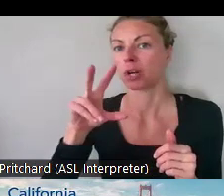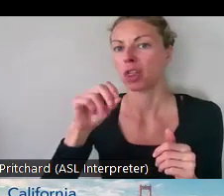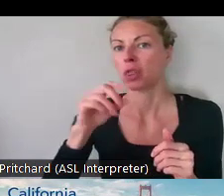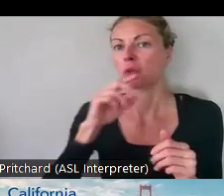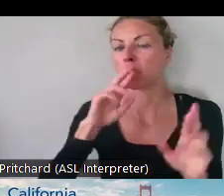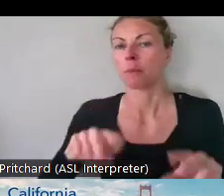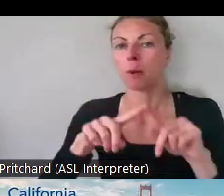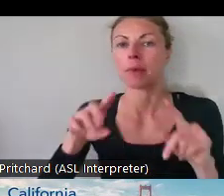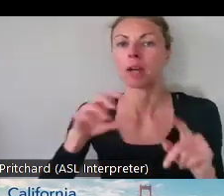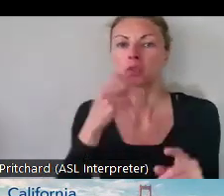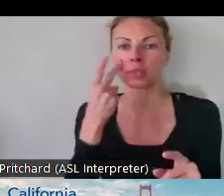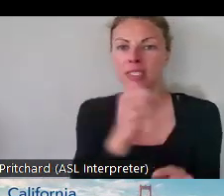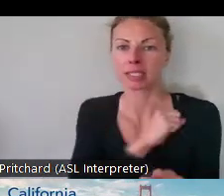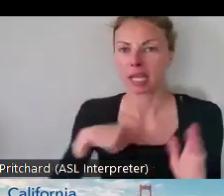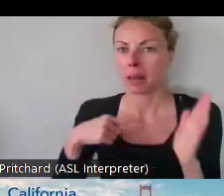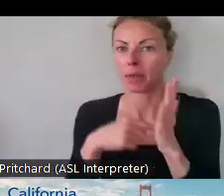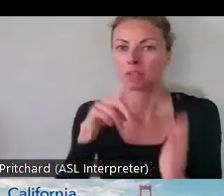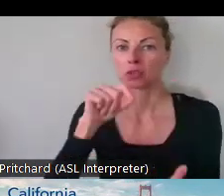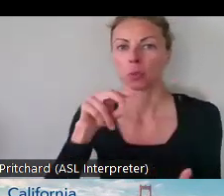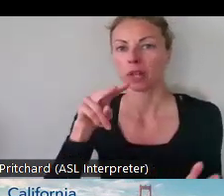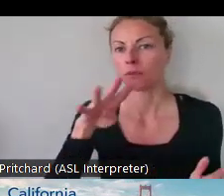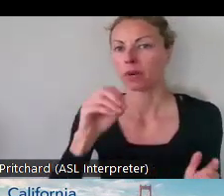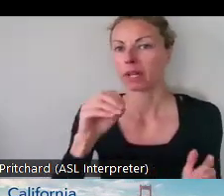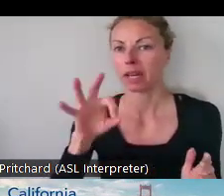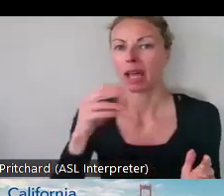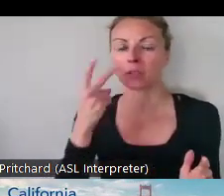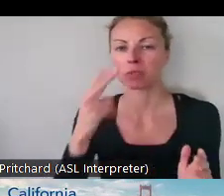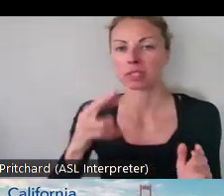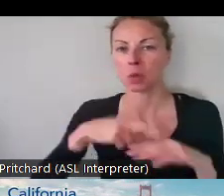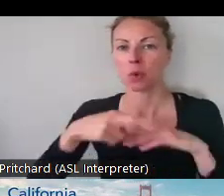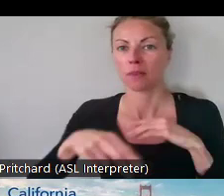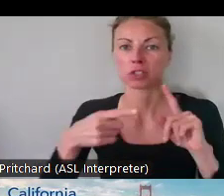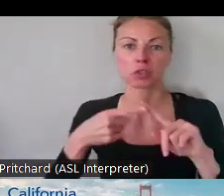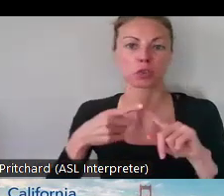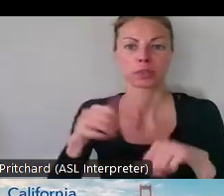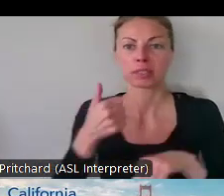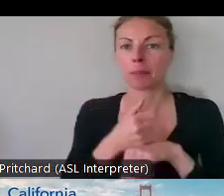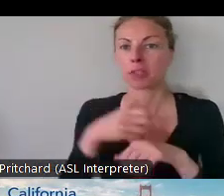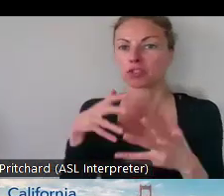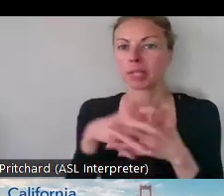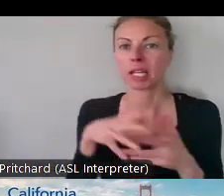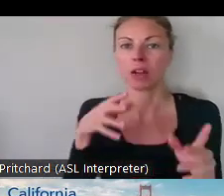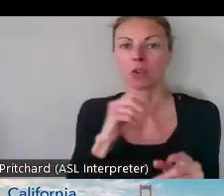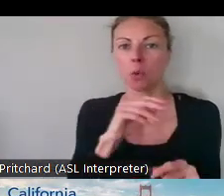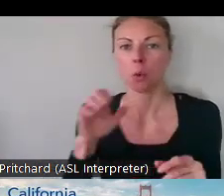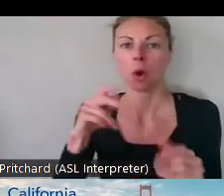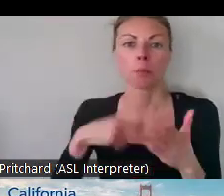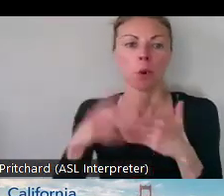Bill 1249 is references, like I say, to the establishment of core programs,